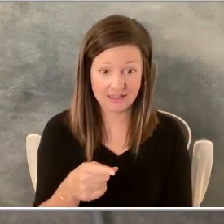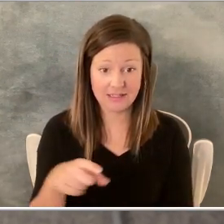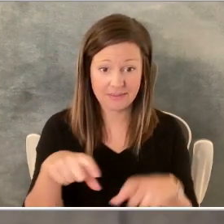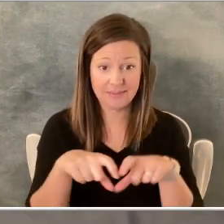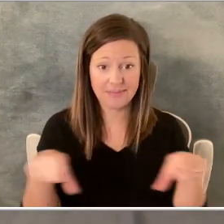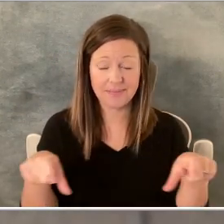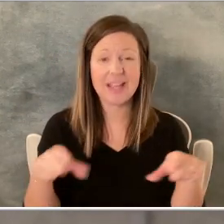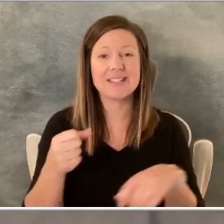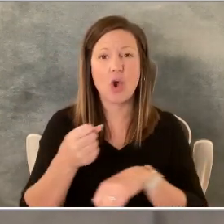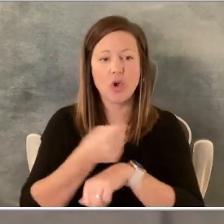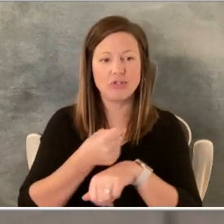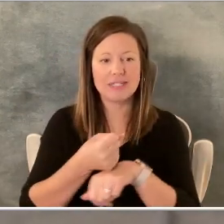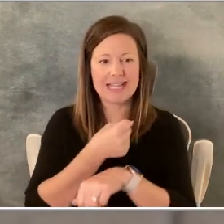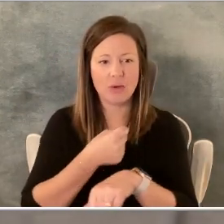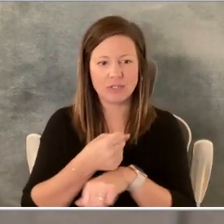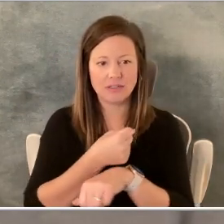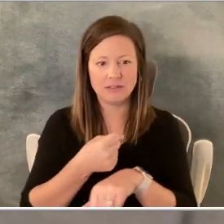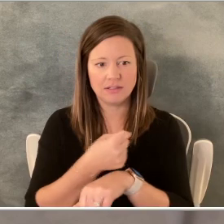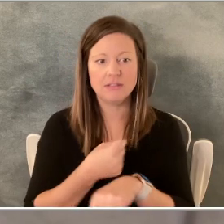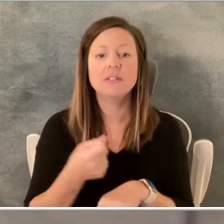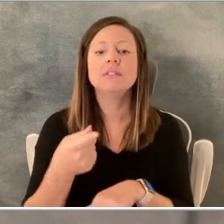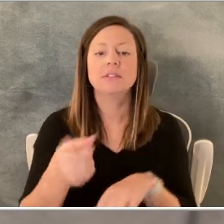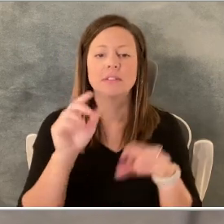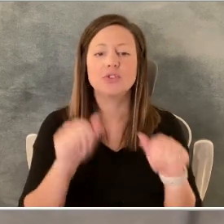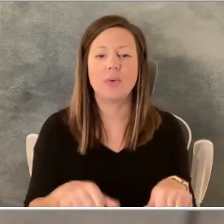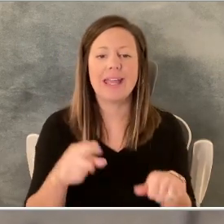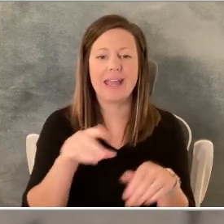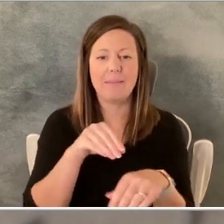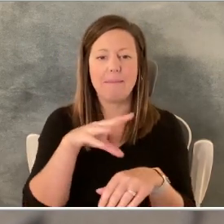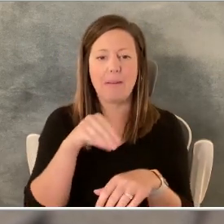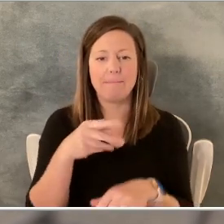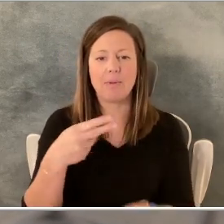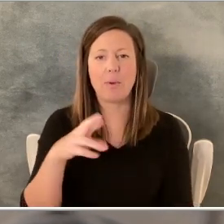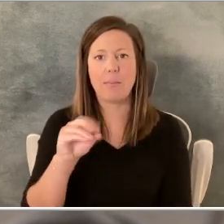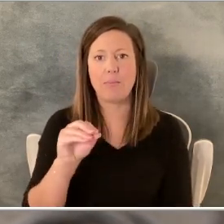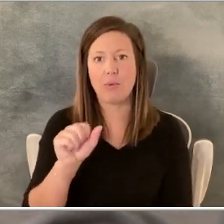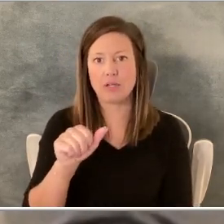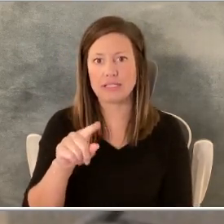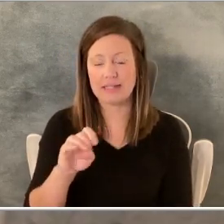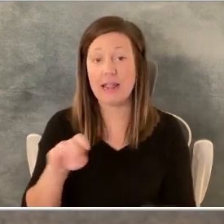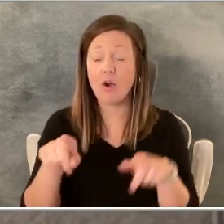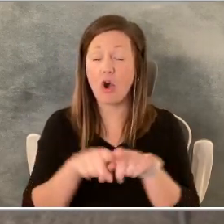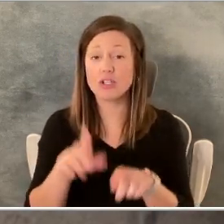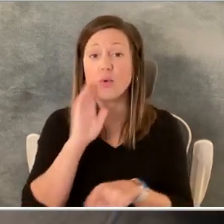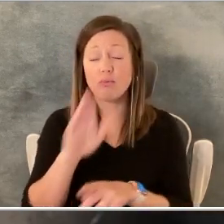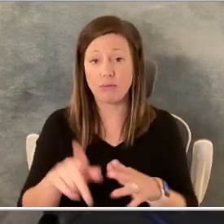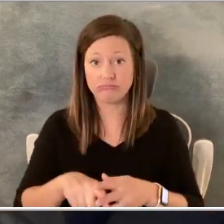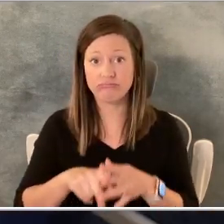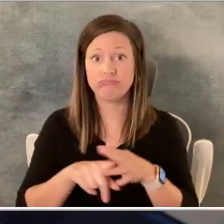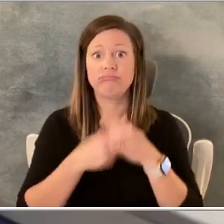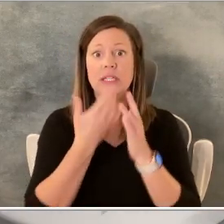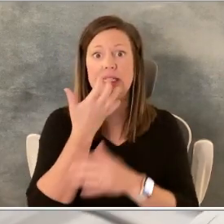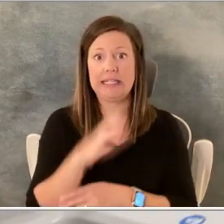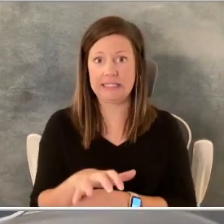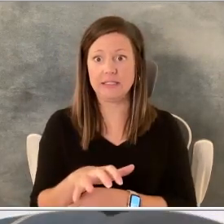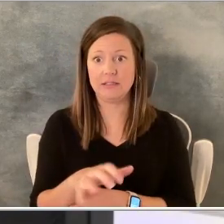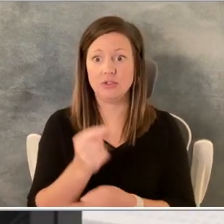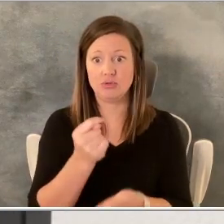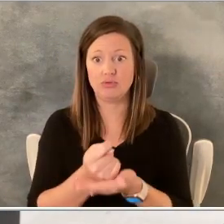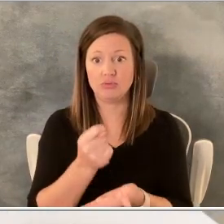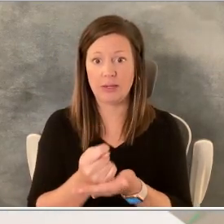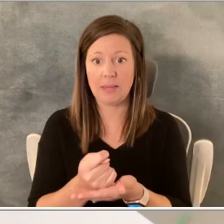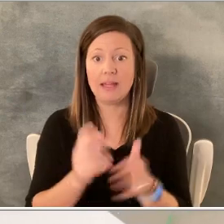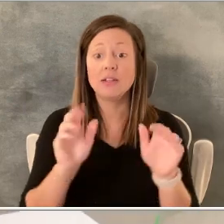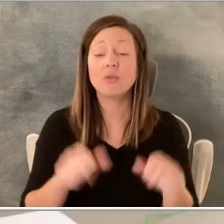it can image the prostate, but then it also generates heat. So it's the treatment part, so it allows us to both simultaneously image